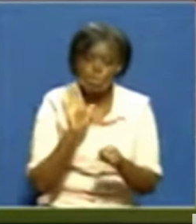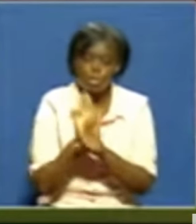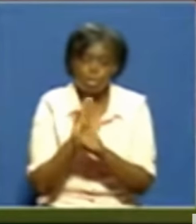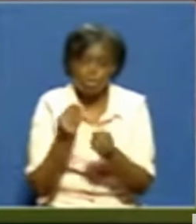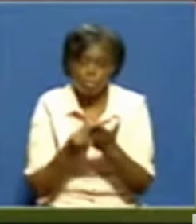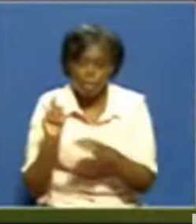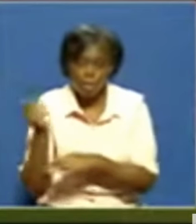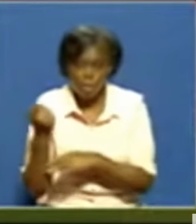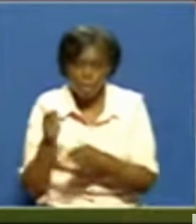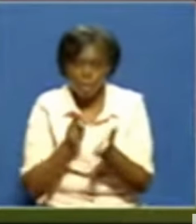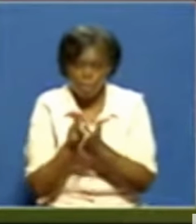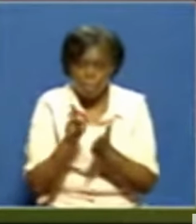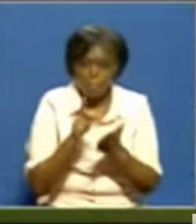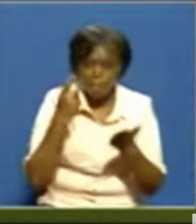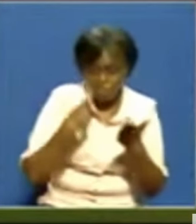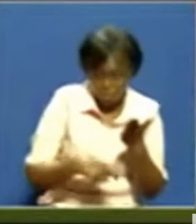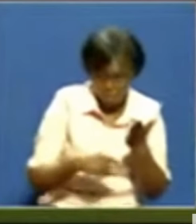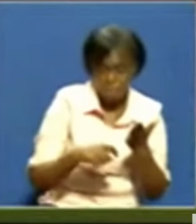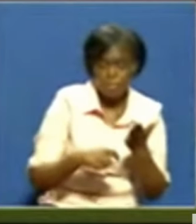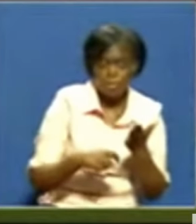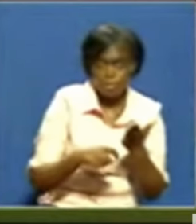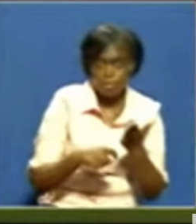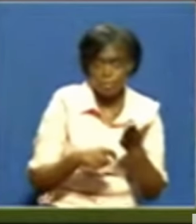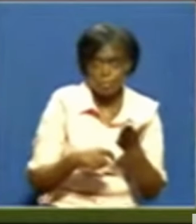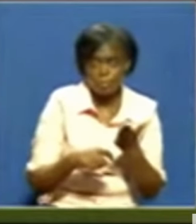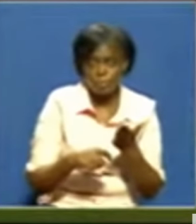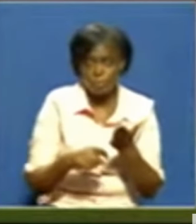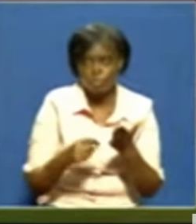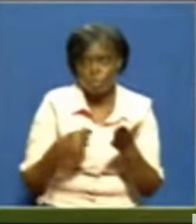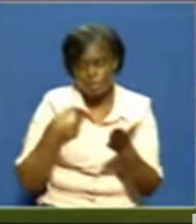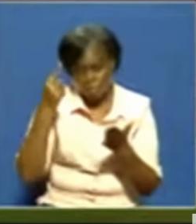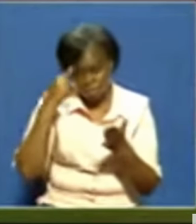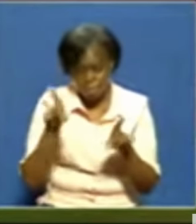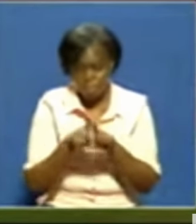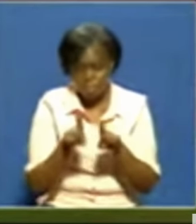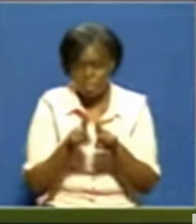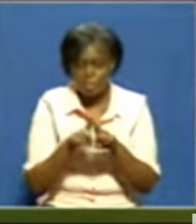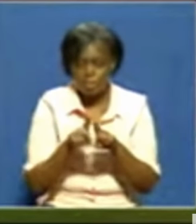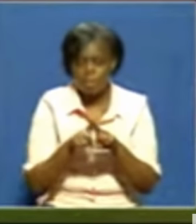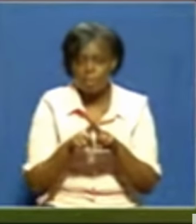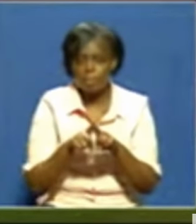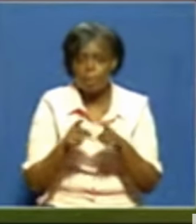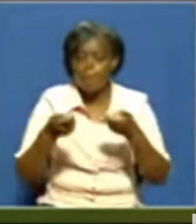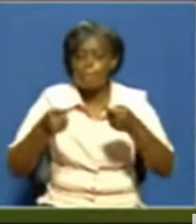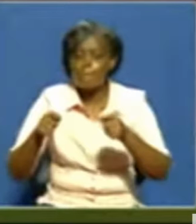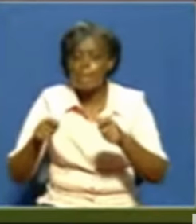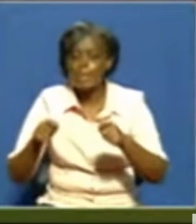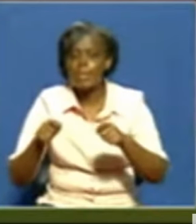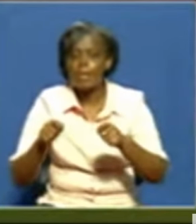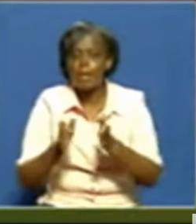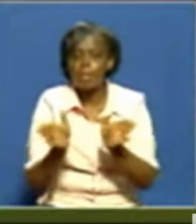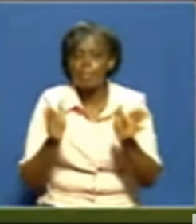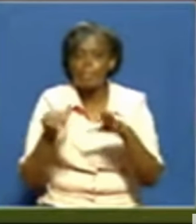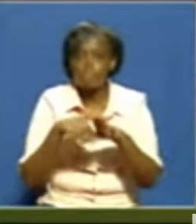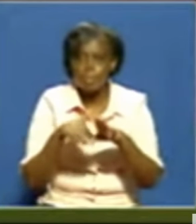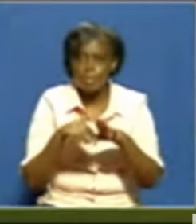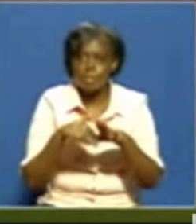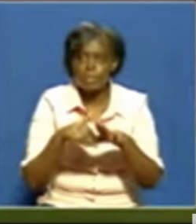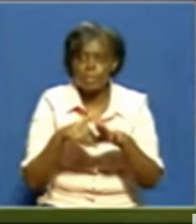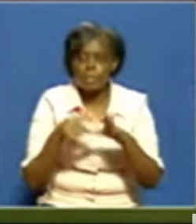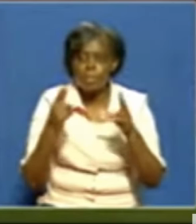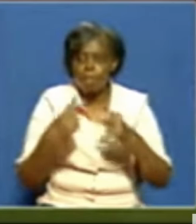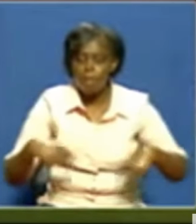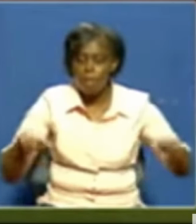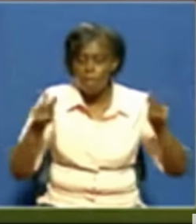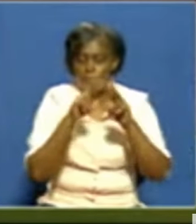are going to be paying, but the government will probably not recoup quickly. I think we should also look at electronic media. When it's a public participation of a certain value, why